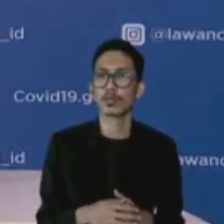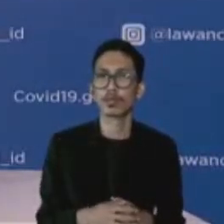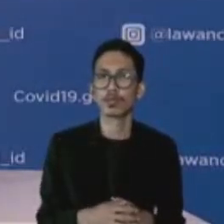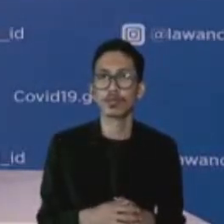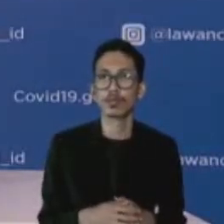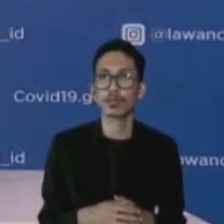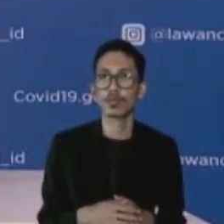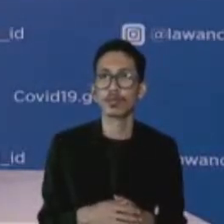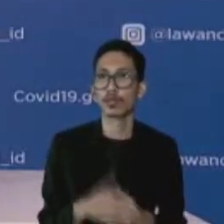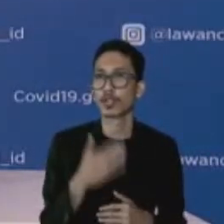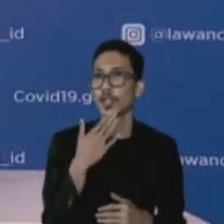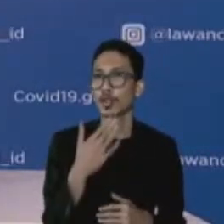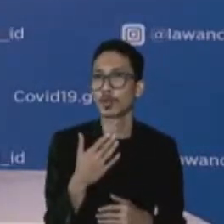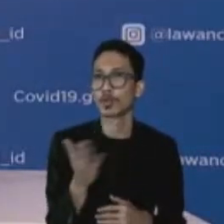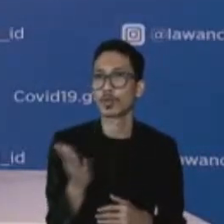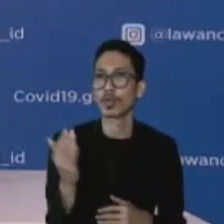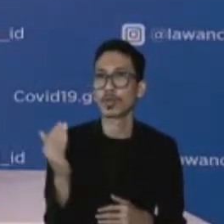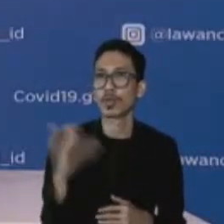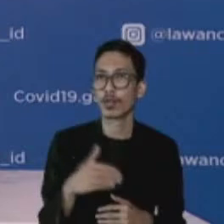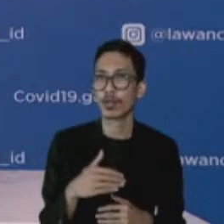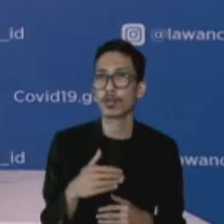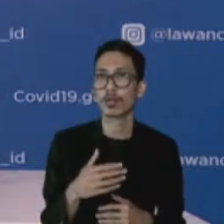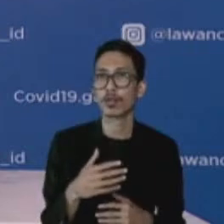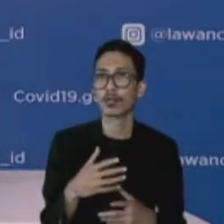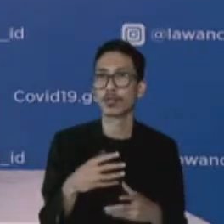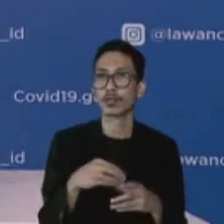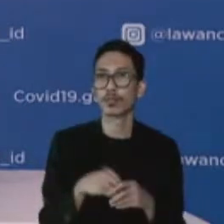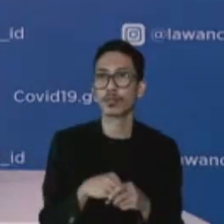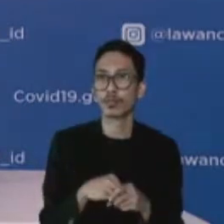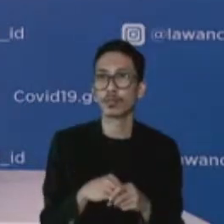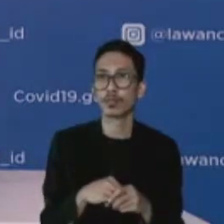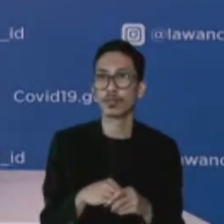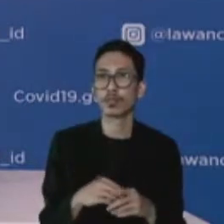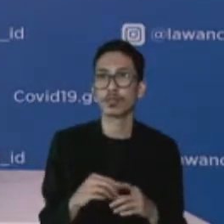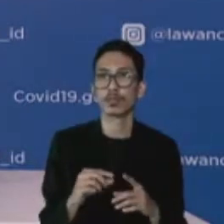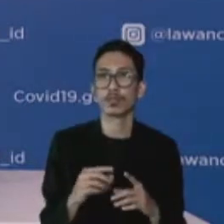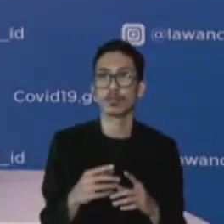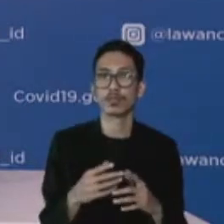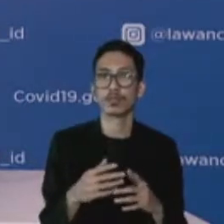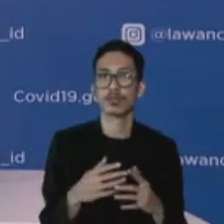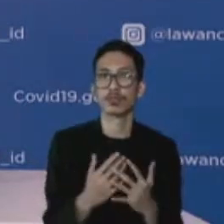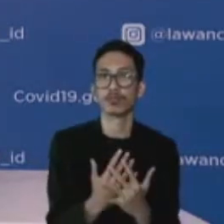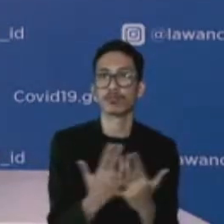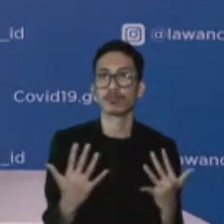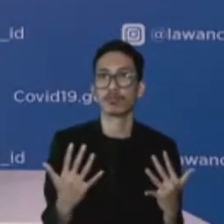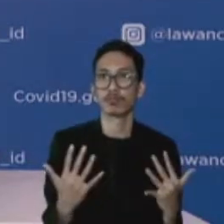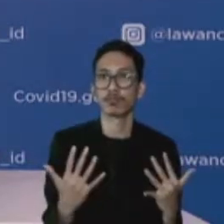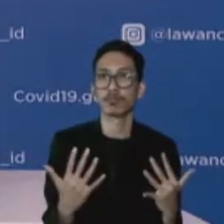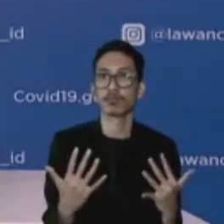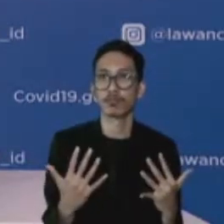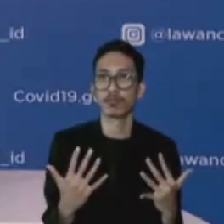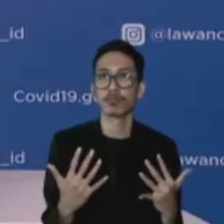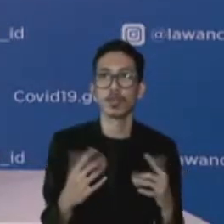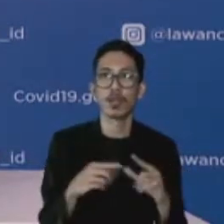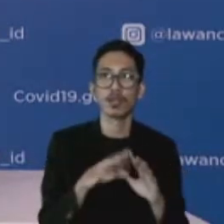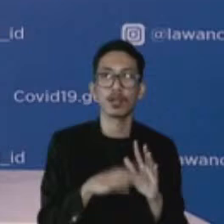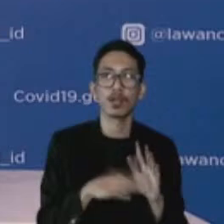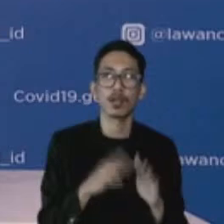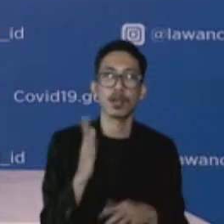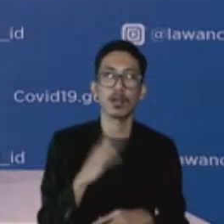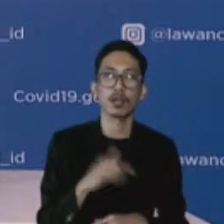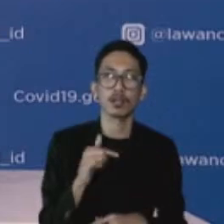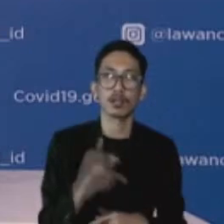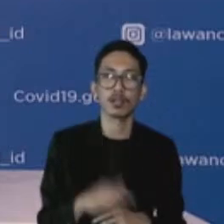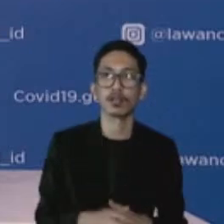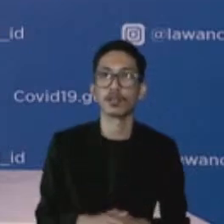our international media colleagues who are joining our press conference sessions today. And on today's